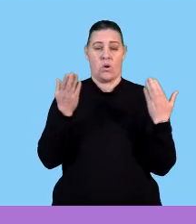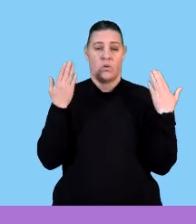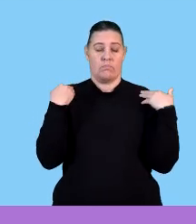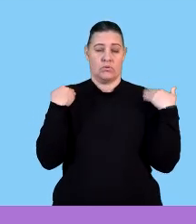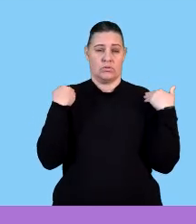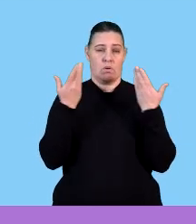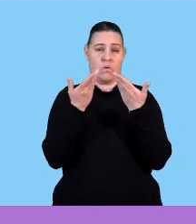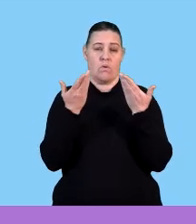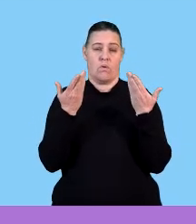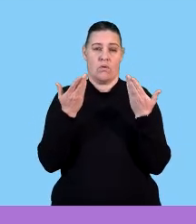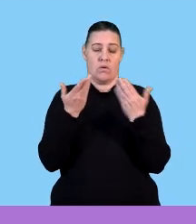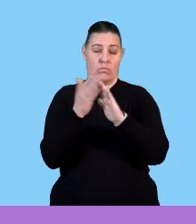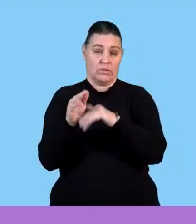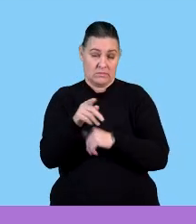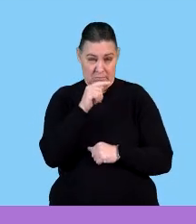fit.